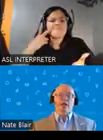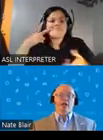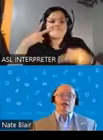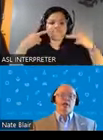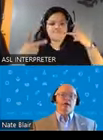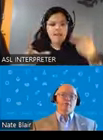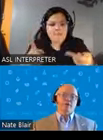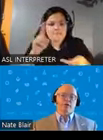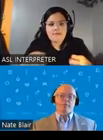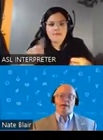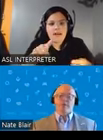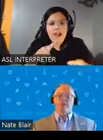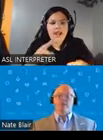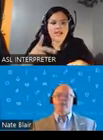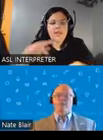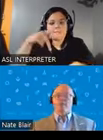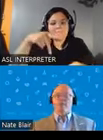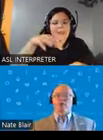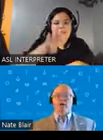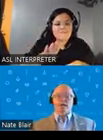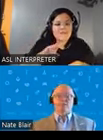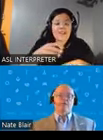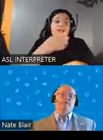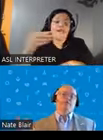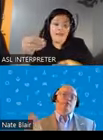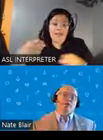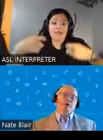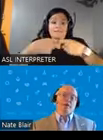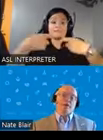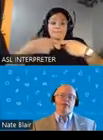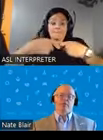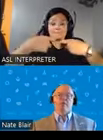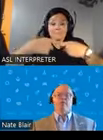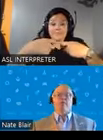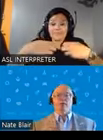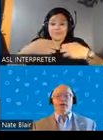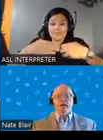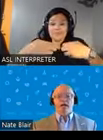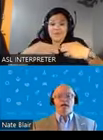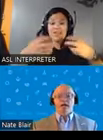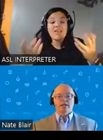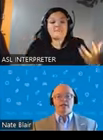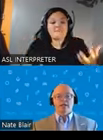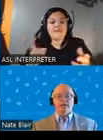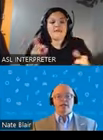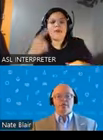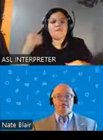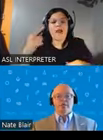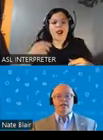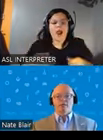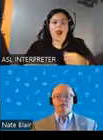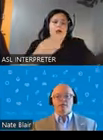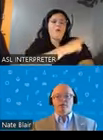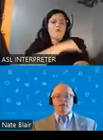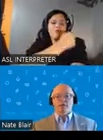are PV and battery systems for the hospital and for the fire station and for some of the other